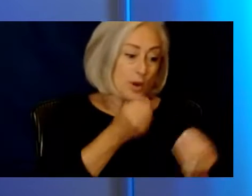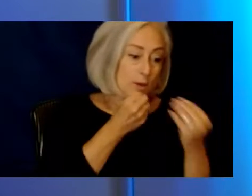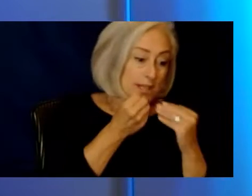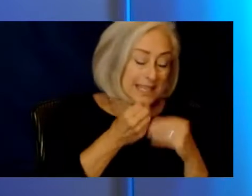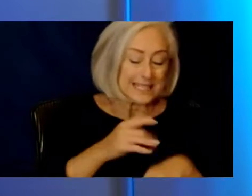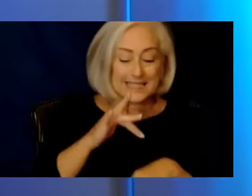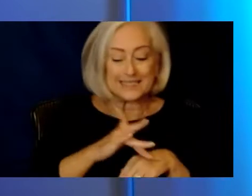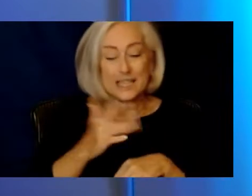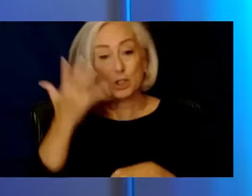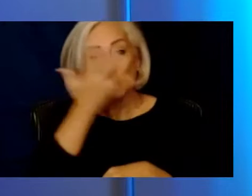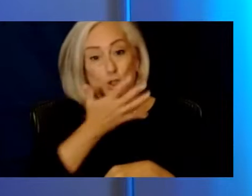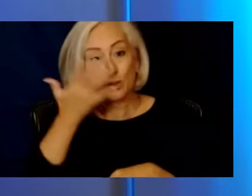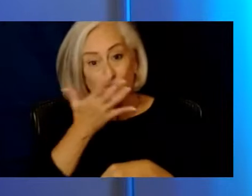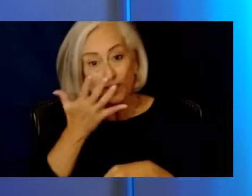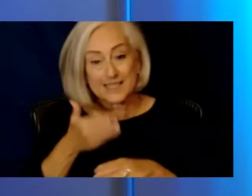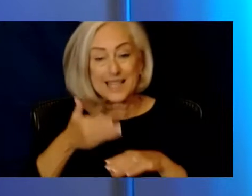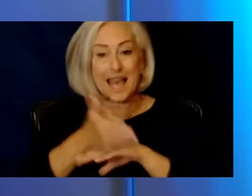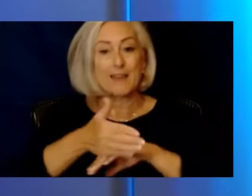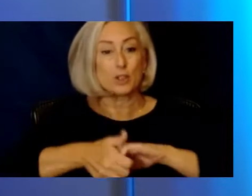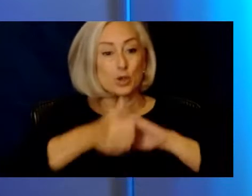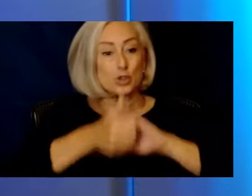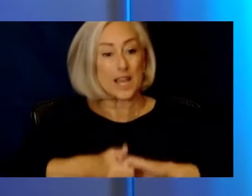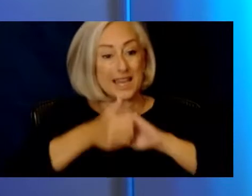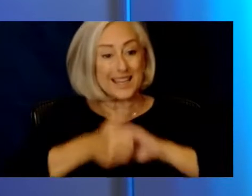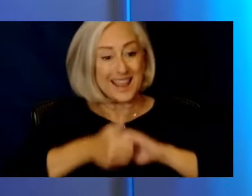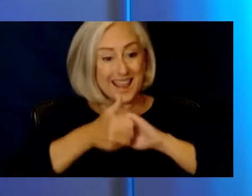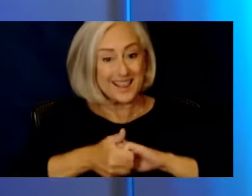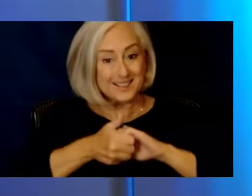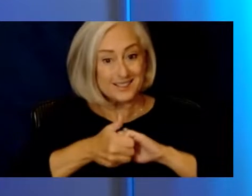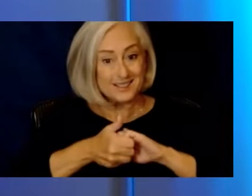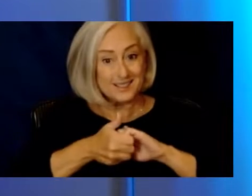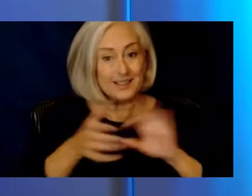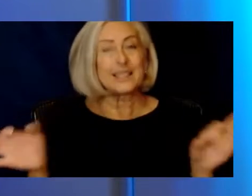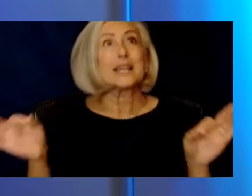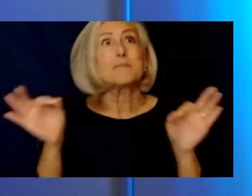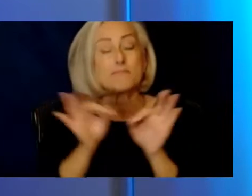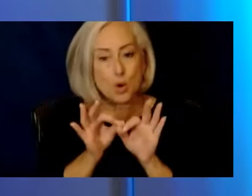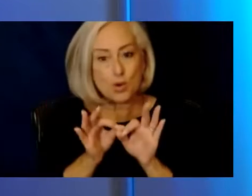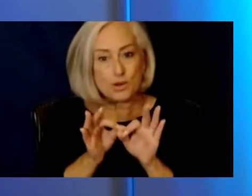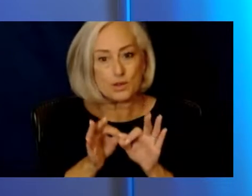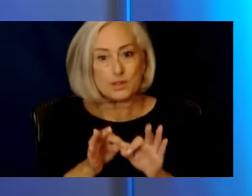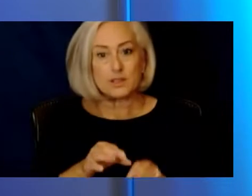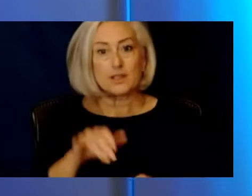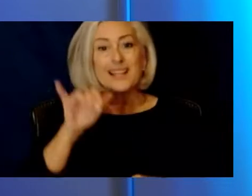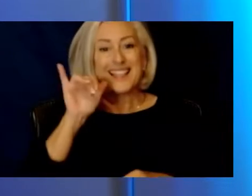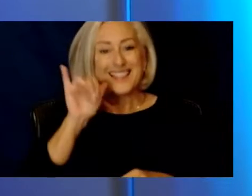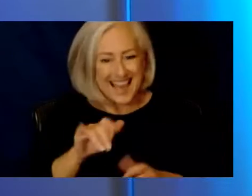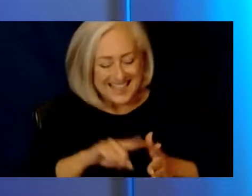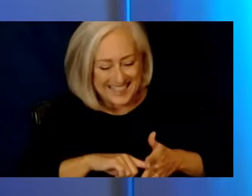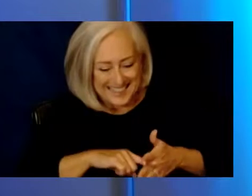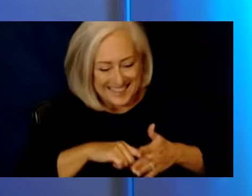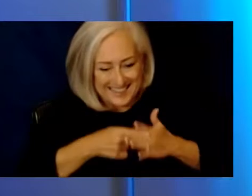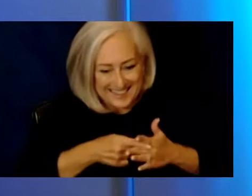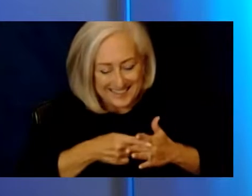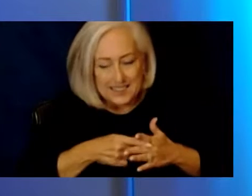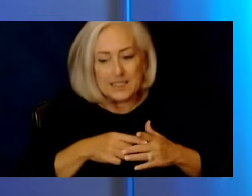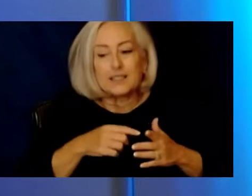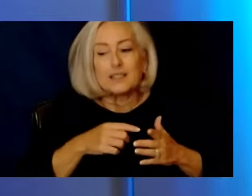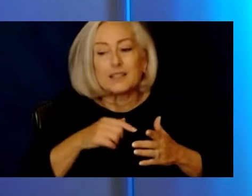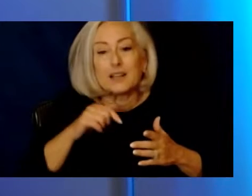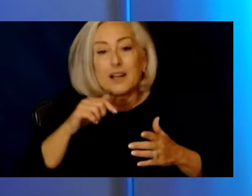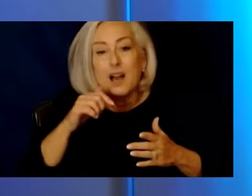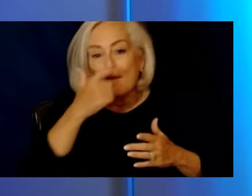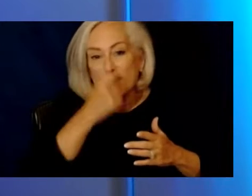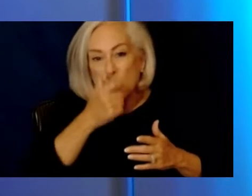after you've shook hands with someone else. Very important. This is, after all, at root, a cold virus, and so those sorts of things are also